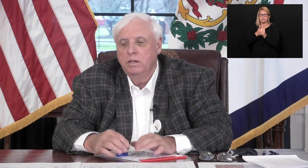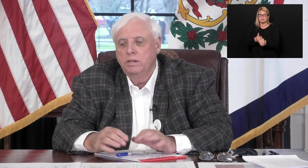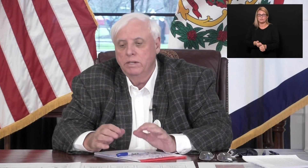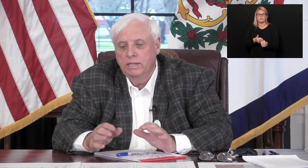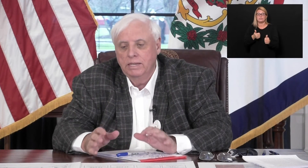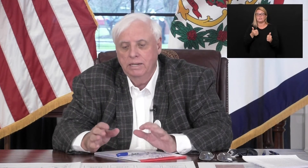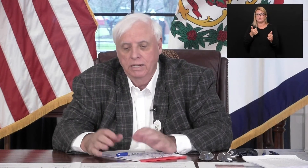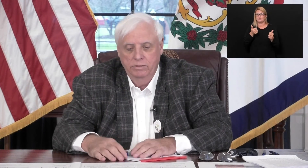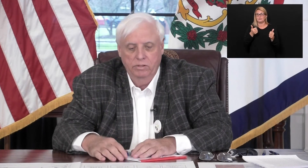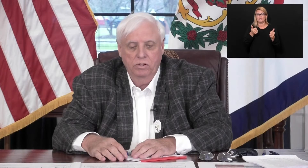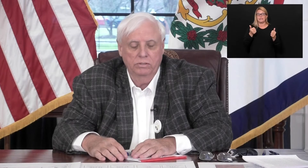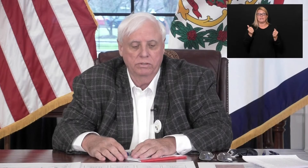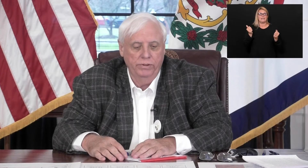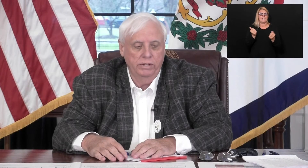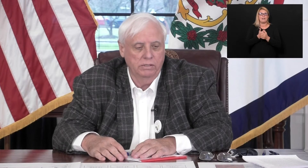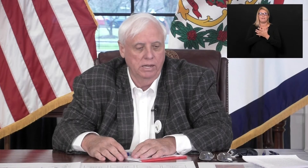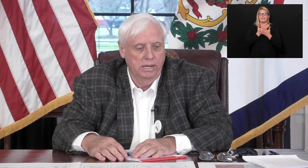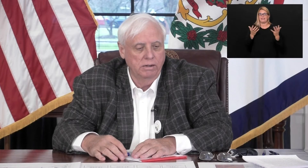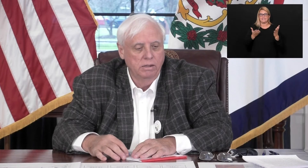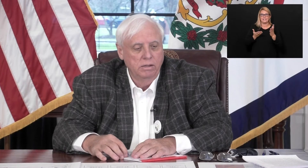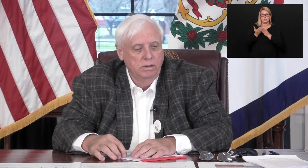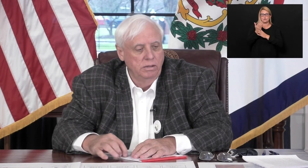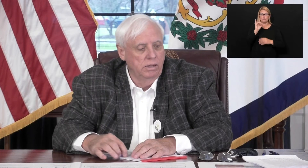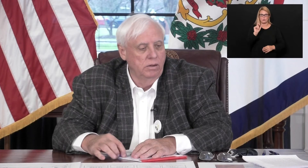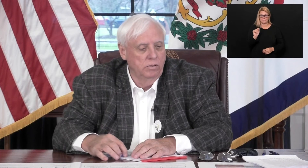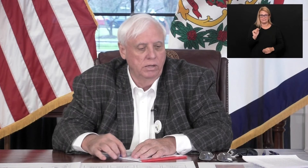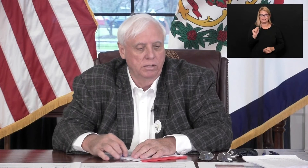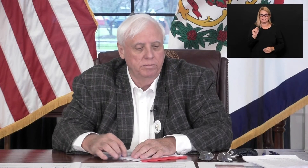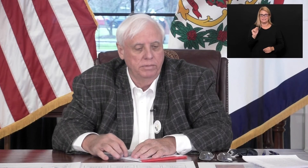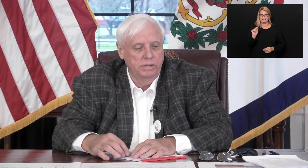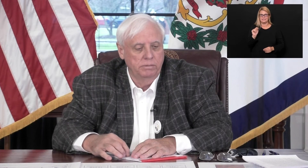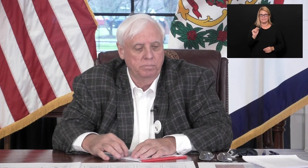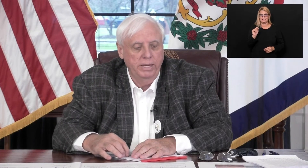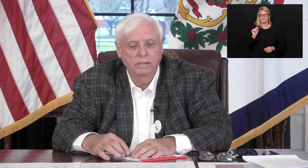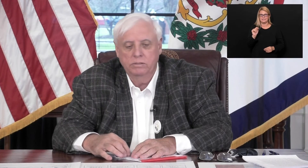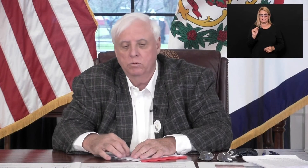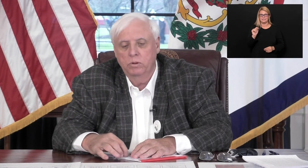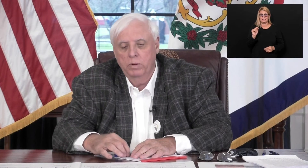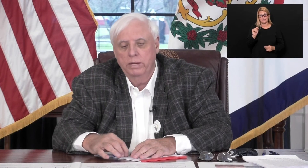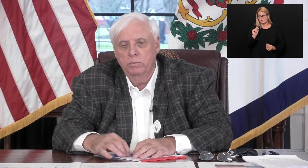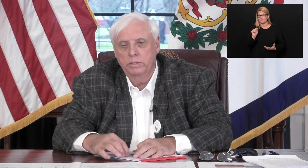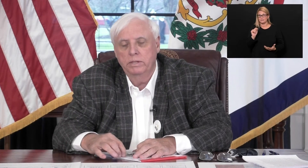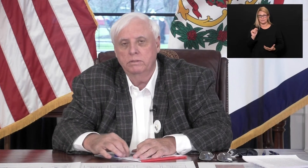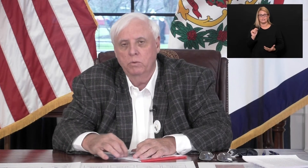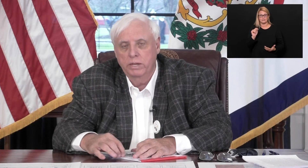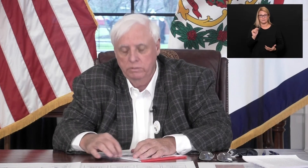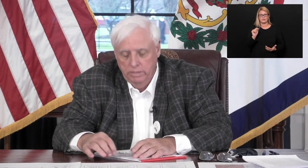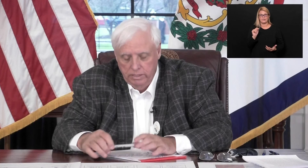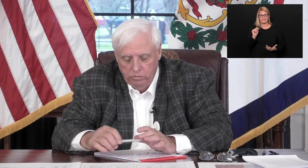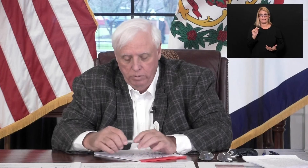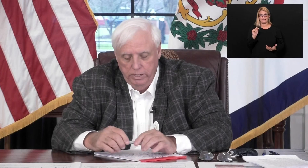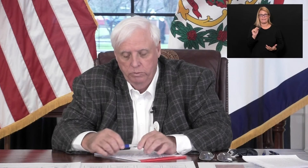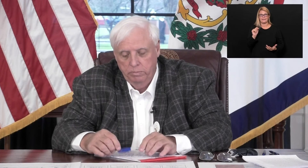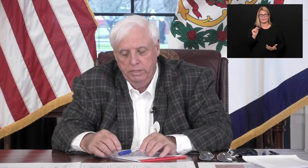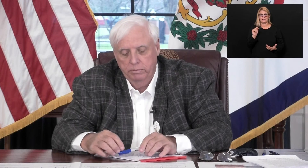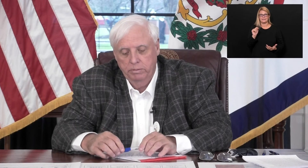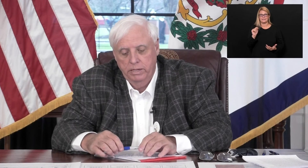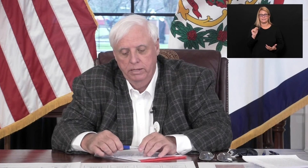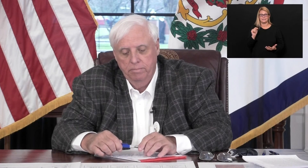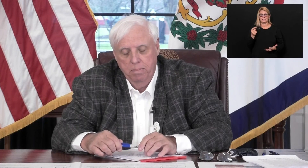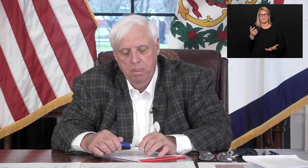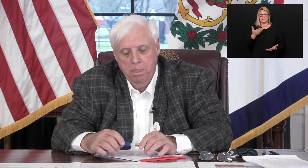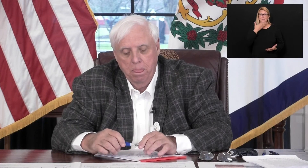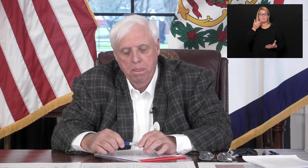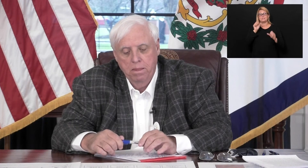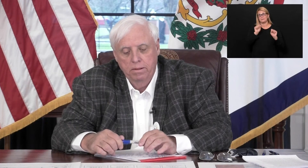us to get us across the finish line, you know, in as painless a way as we possibly